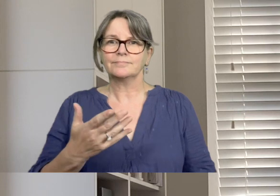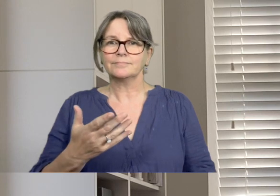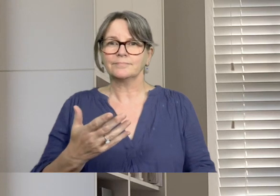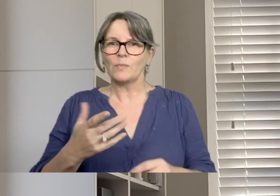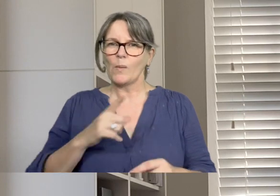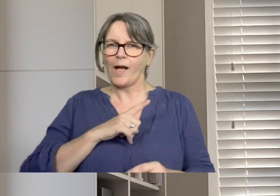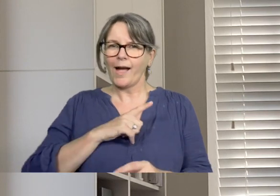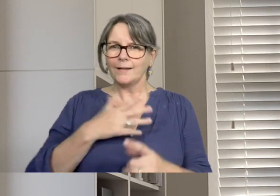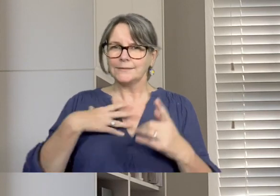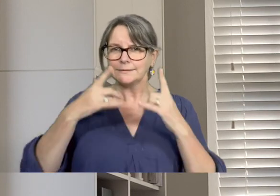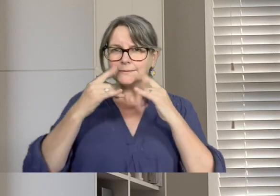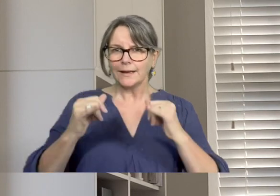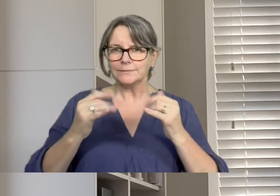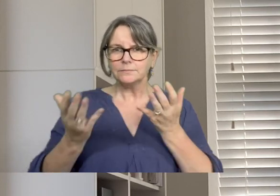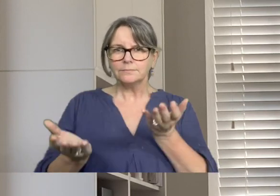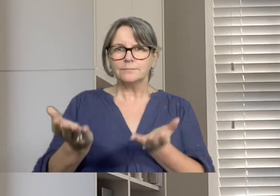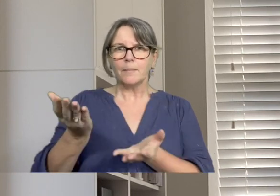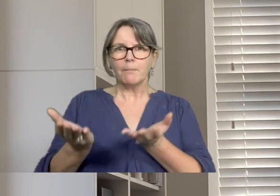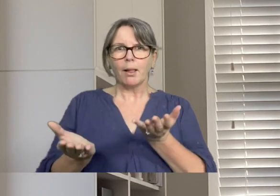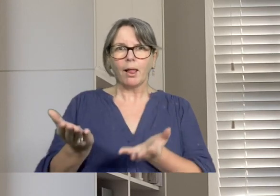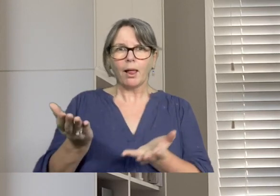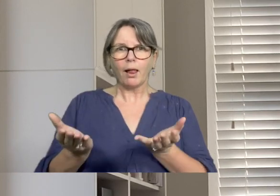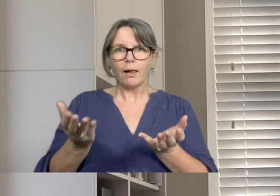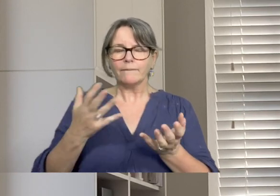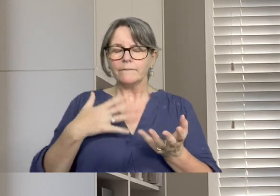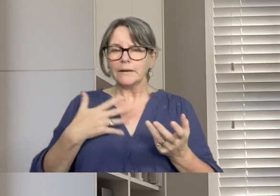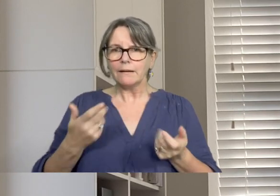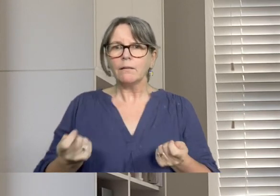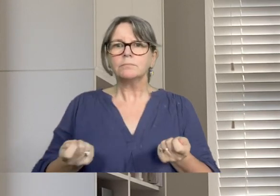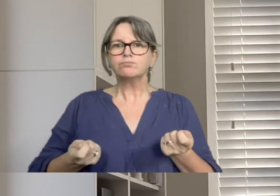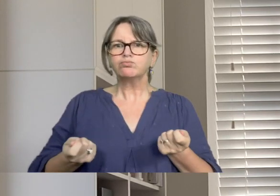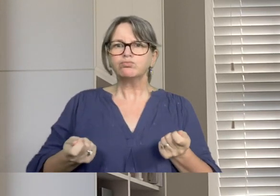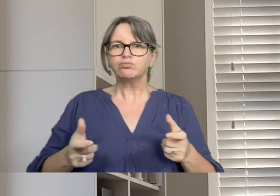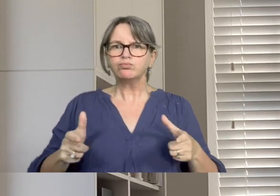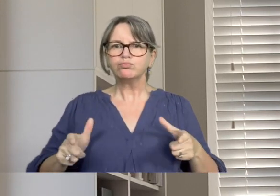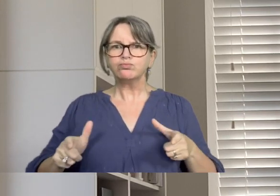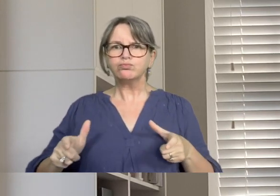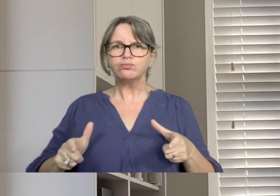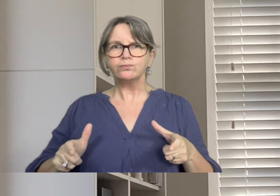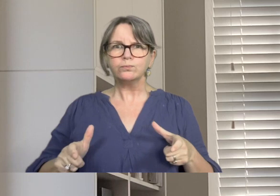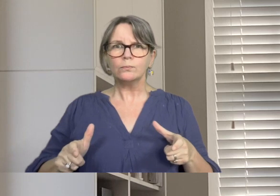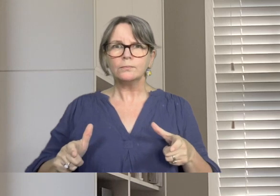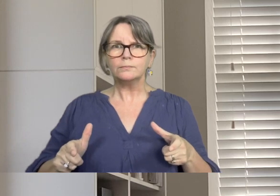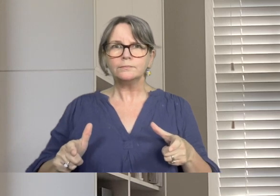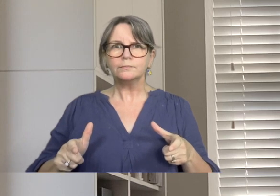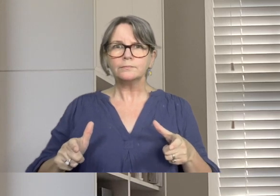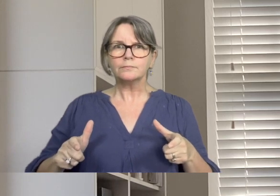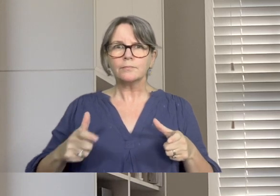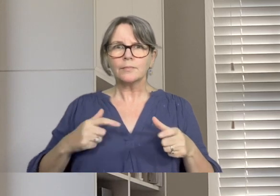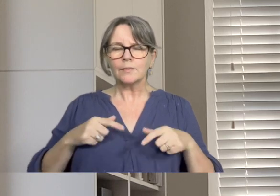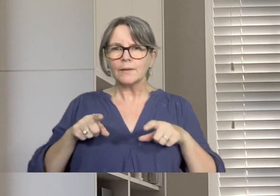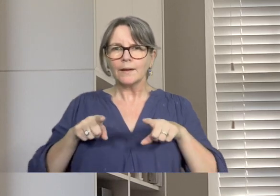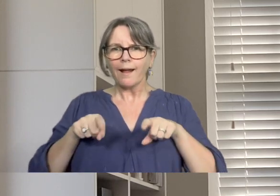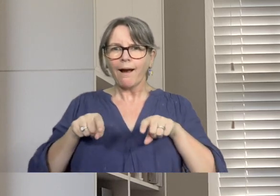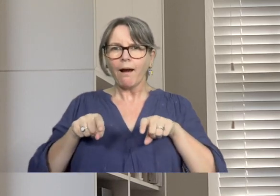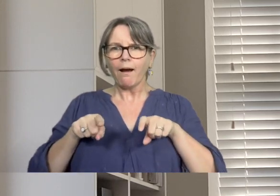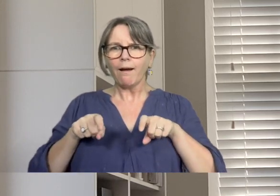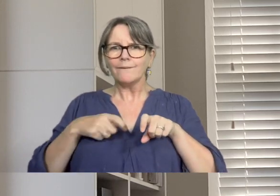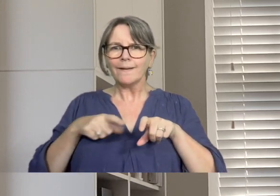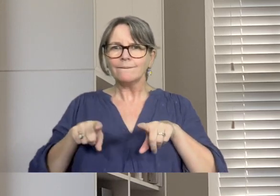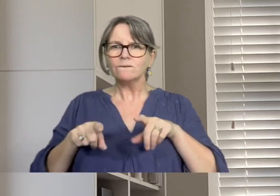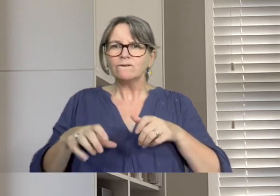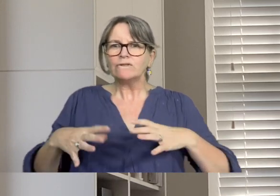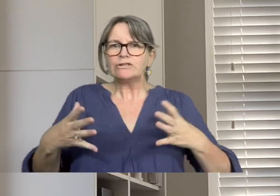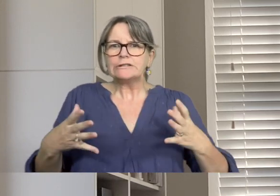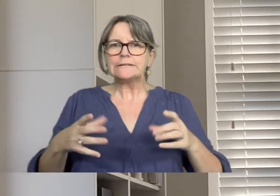is we're testing the stability of the center to maintain a sense of control through the pelvis, whilst allowing our leg to feel a little bit freer. A little